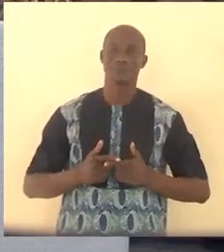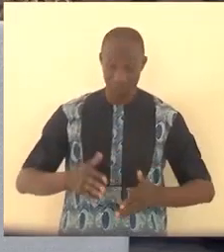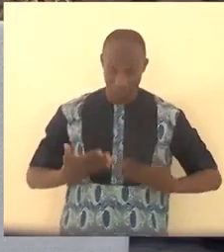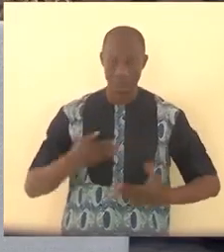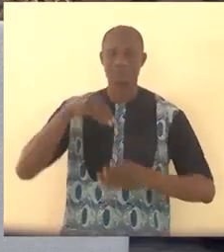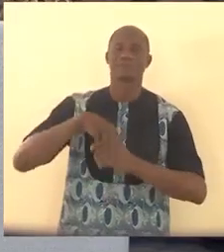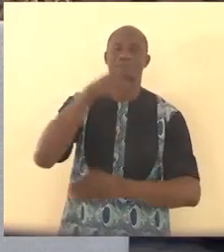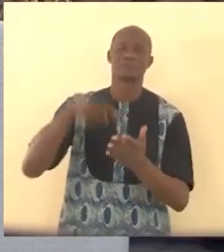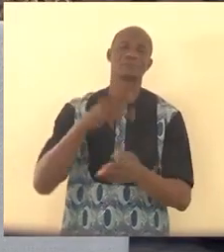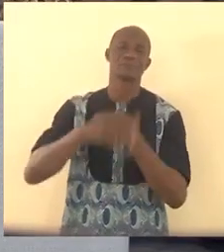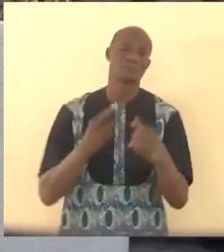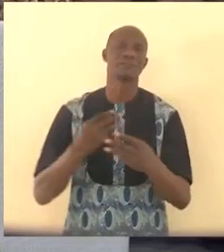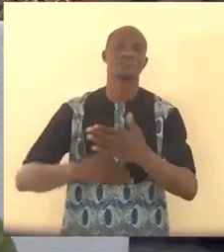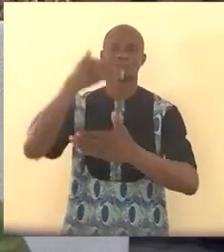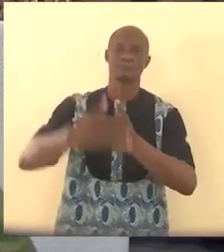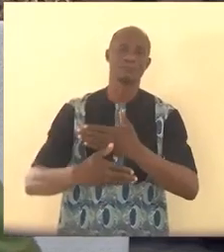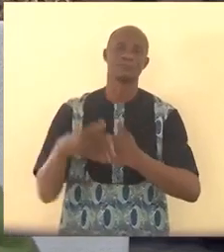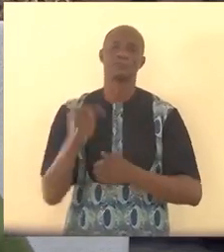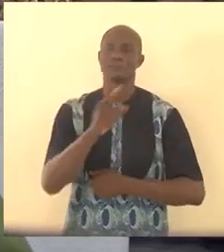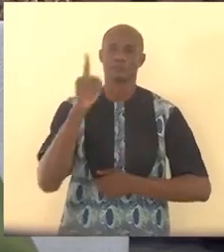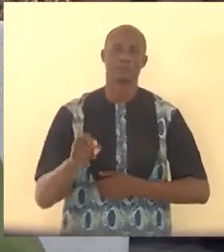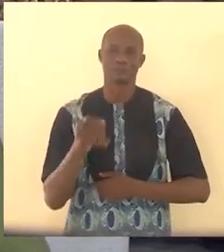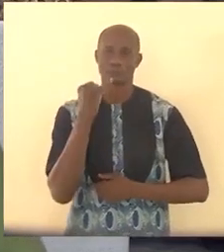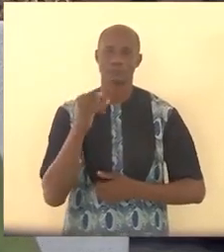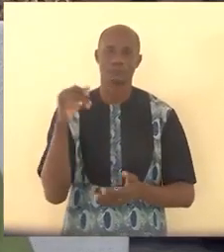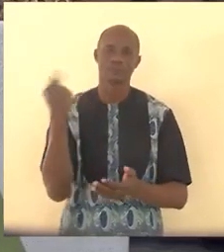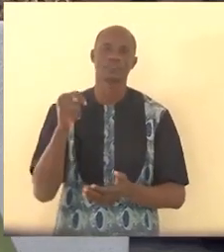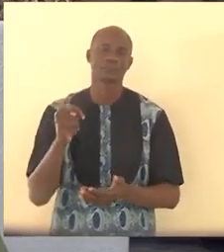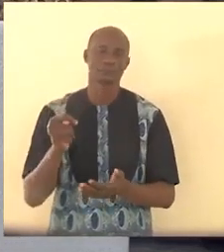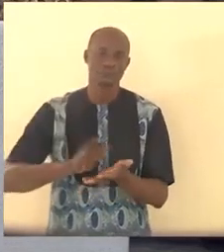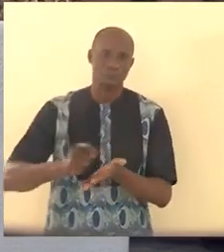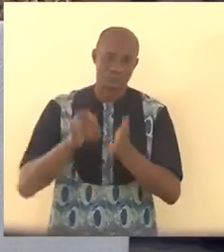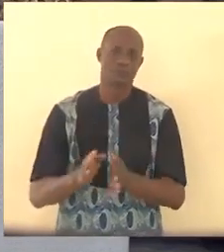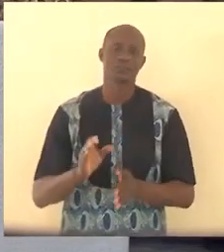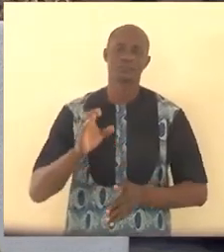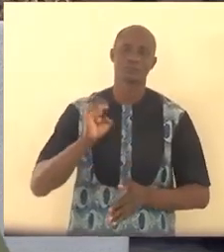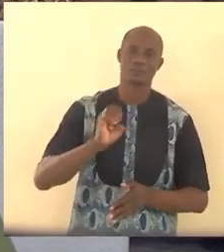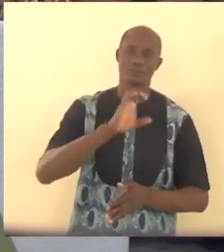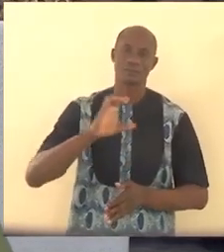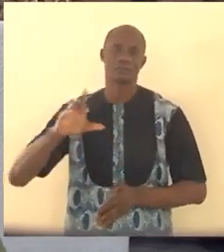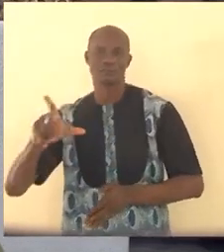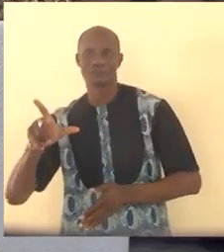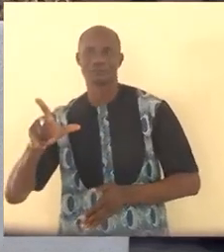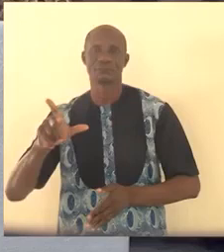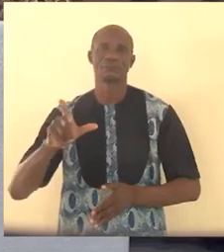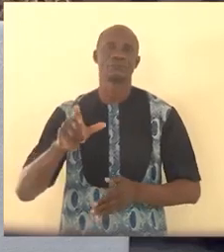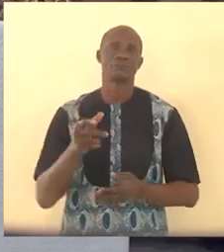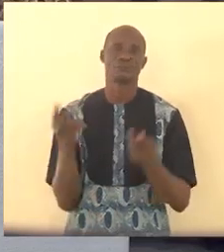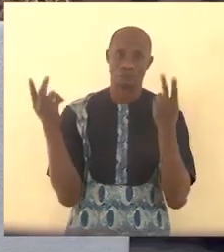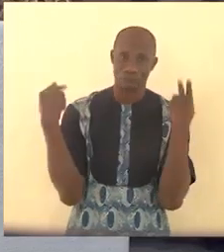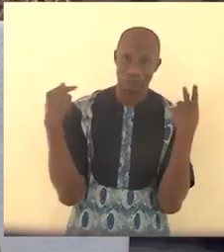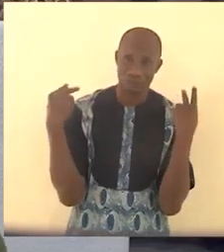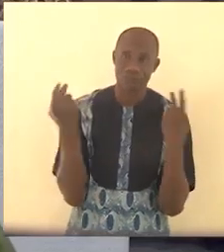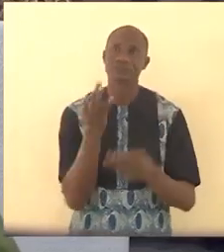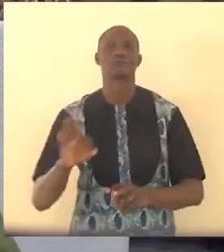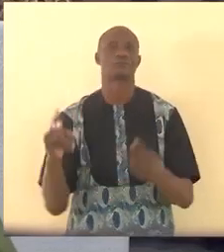And be happy with him in the next. So the question that the author of Ecclesiastes that talks about vanity of vanities was